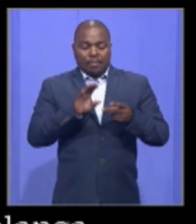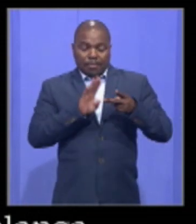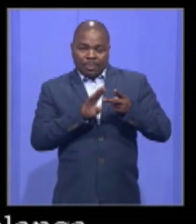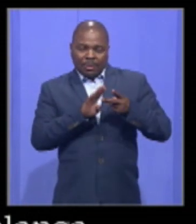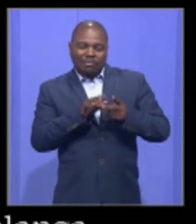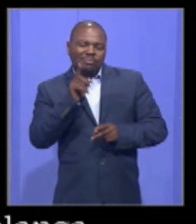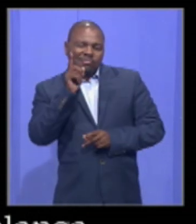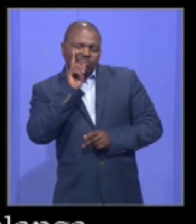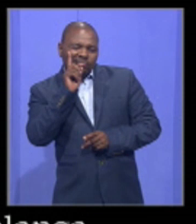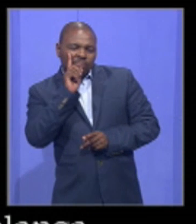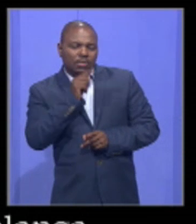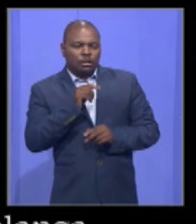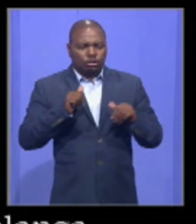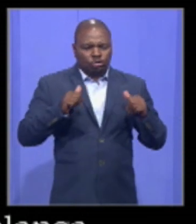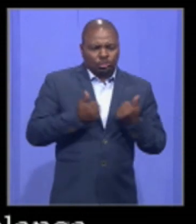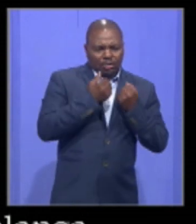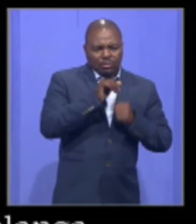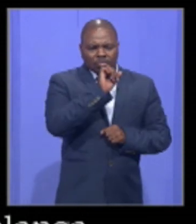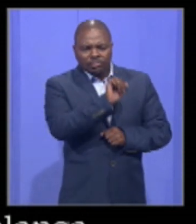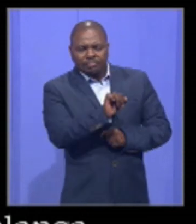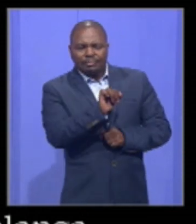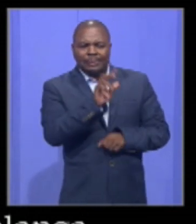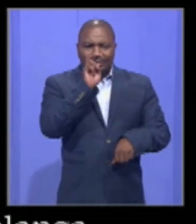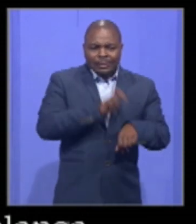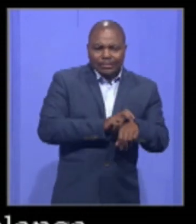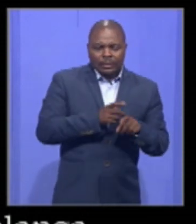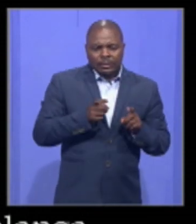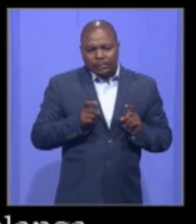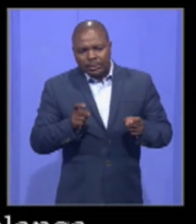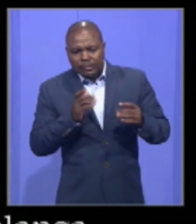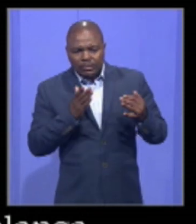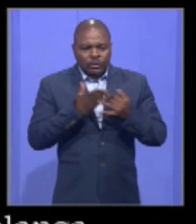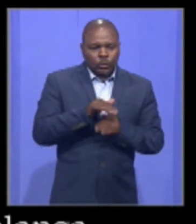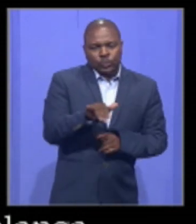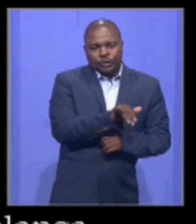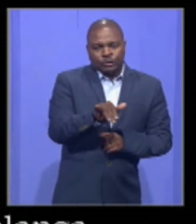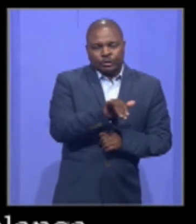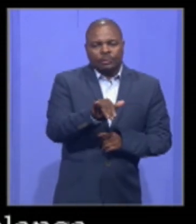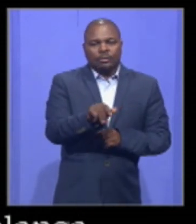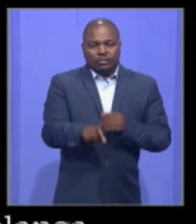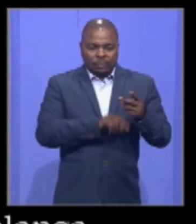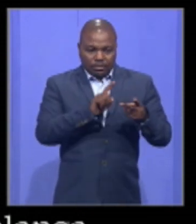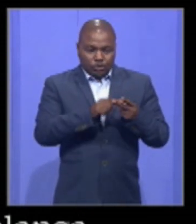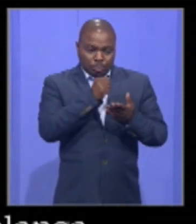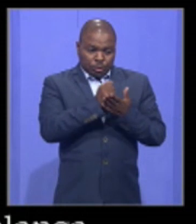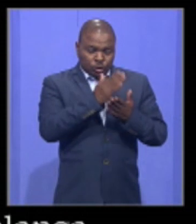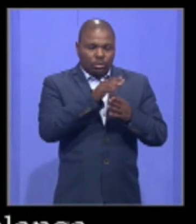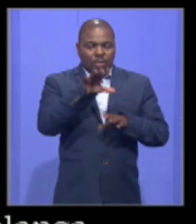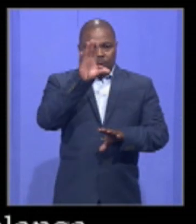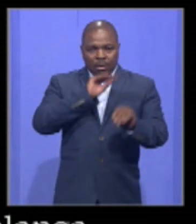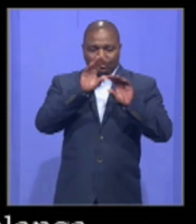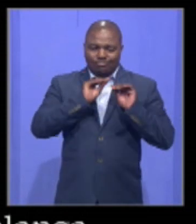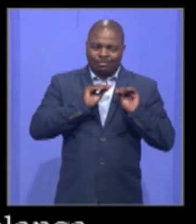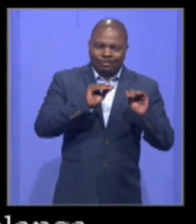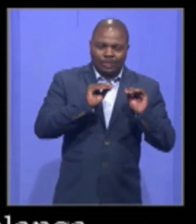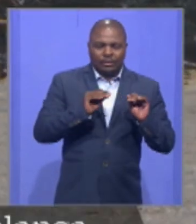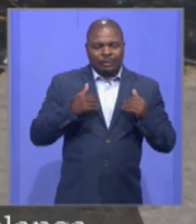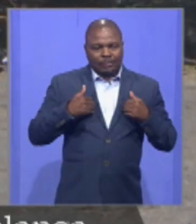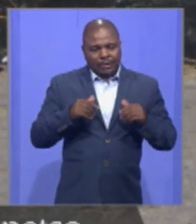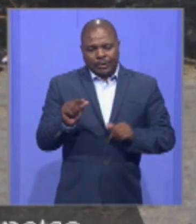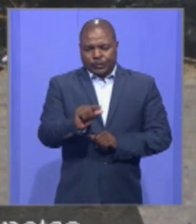some of the challenges that require urgent intervention so that learning and teaching resume as soon